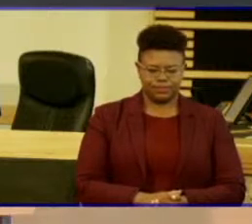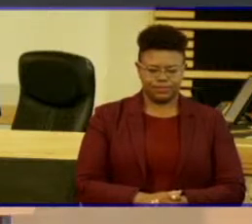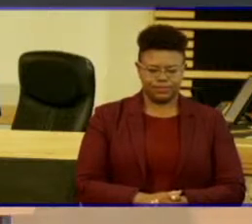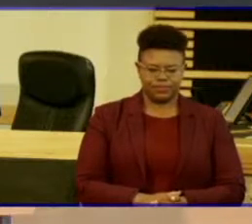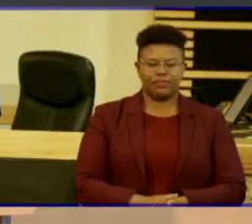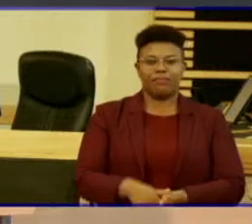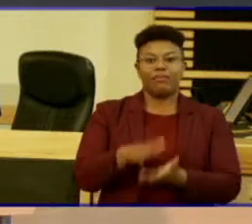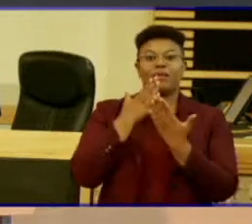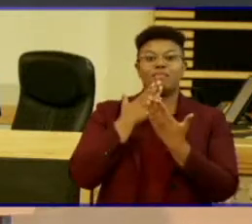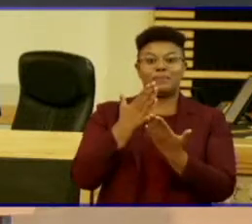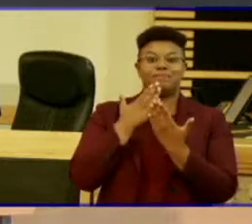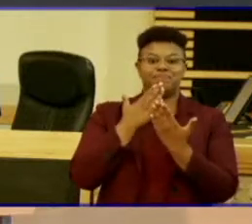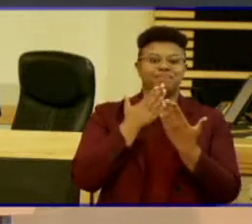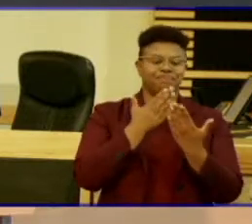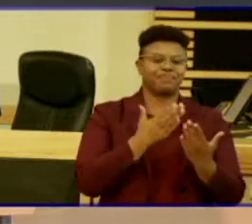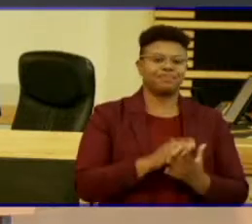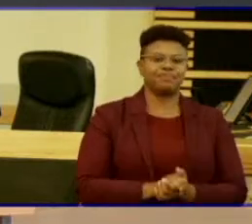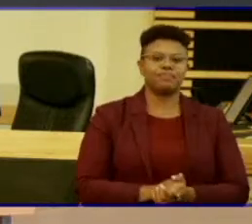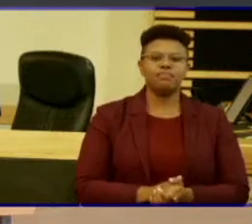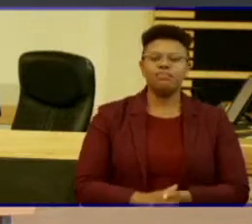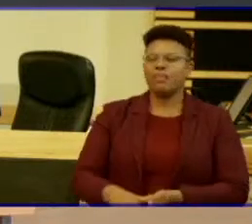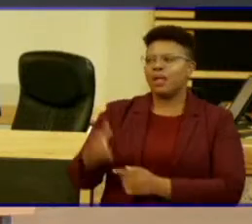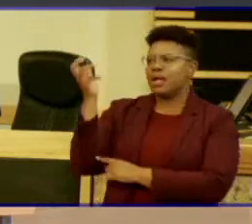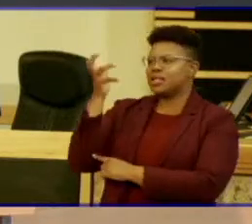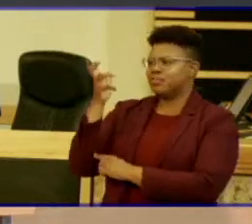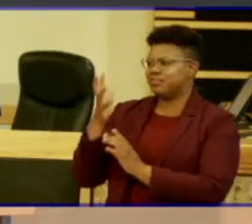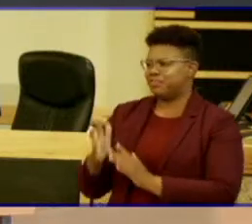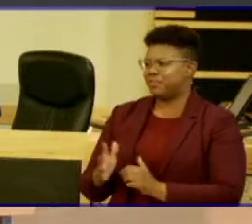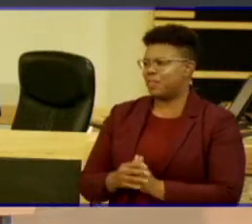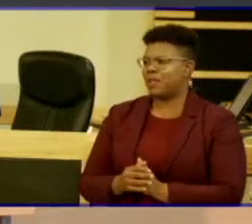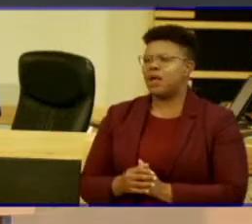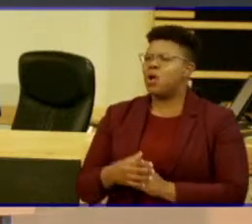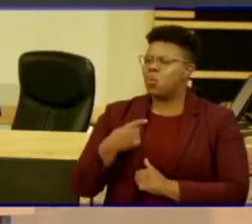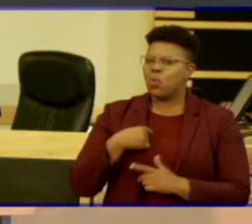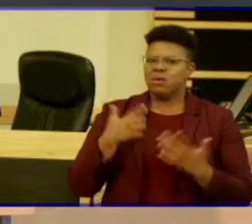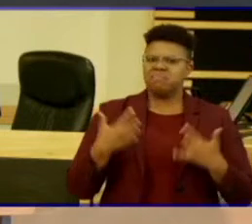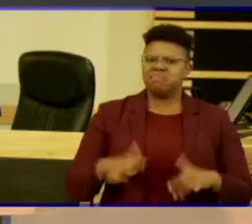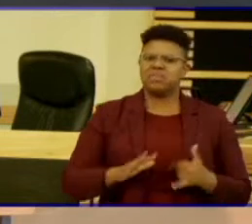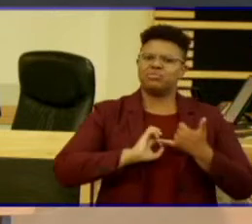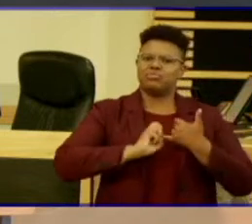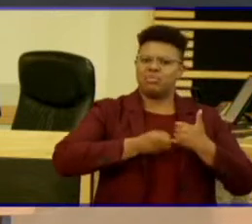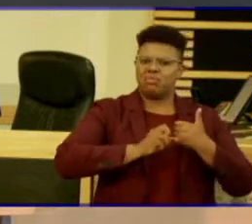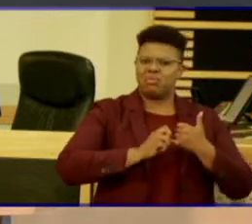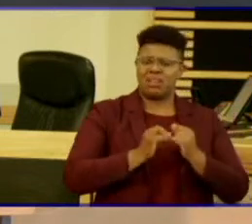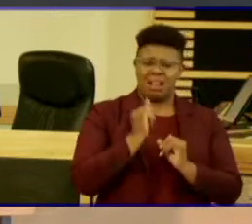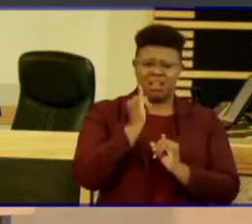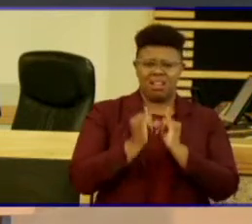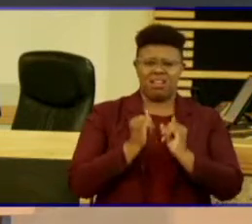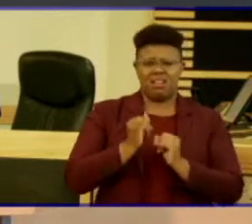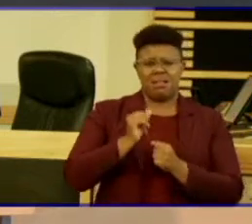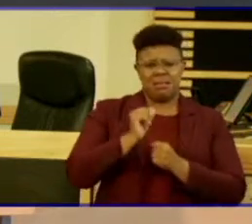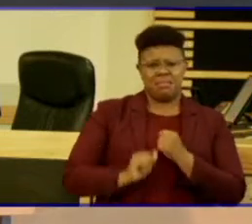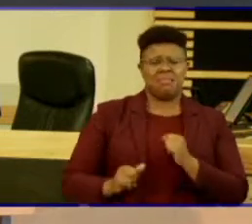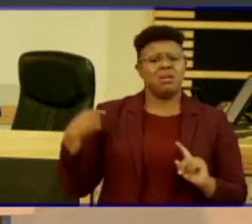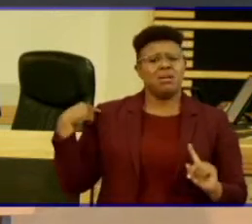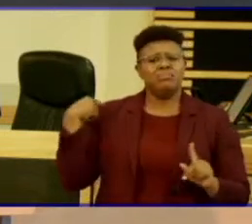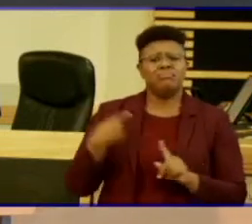Thank you very much. Somlomo inzame sizenzile kwezi nyanga zilishumi